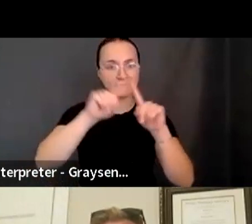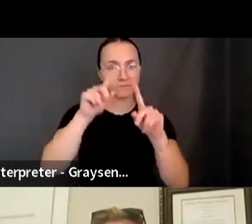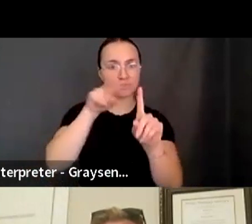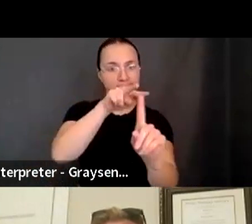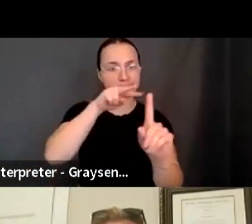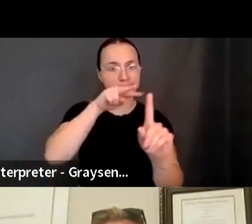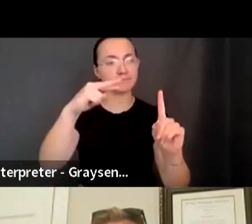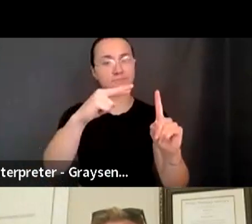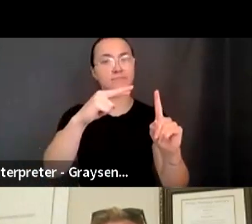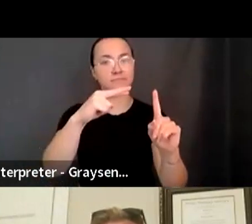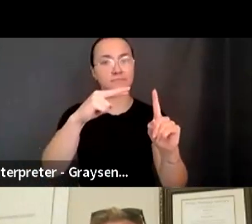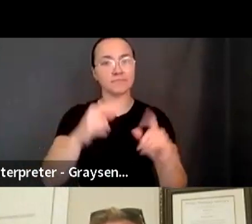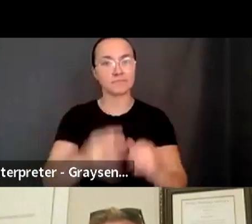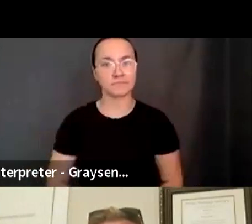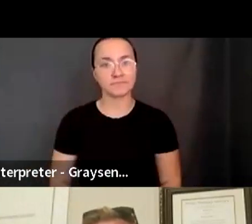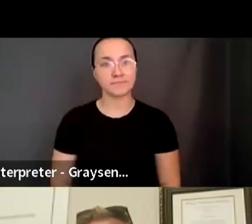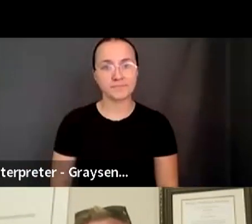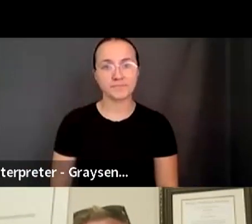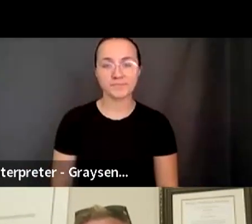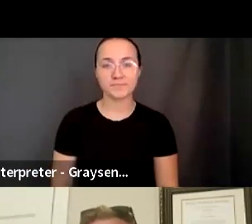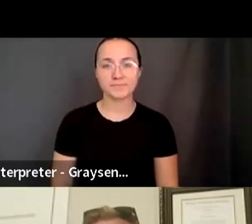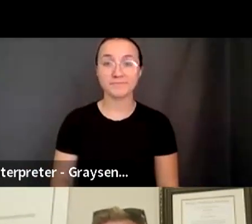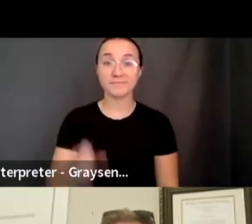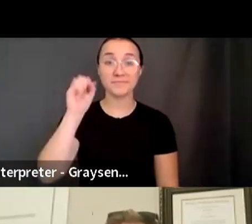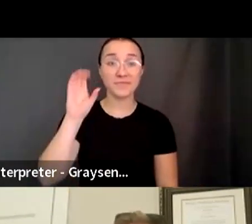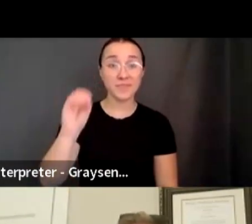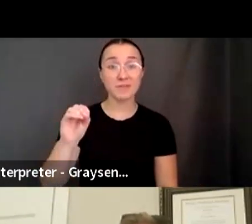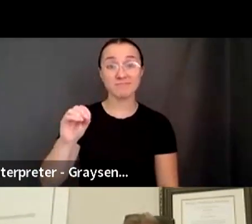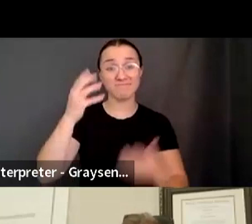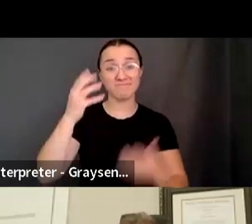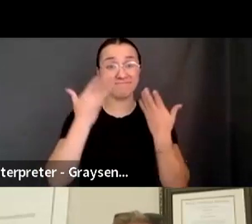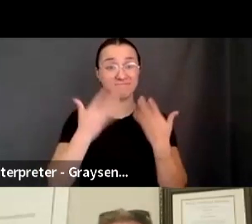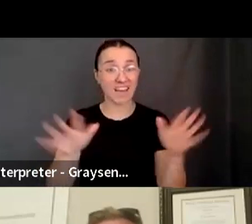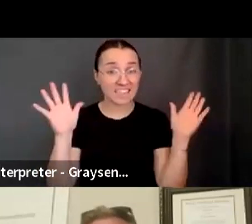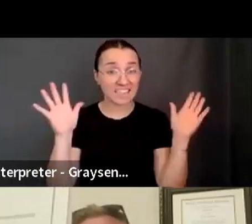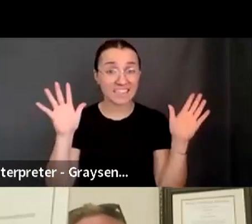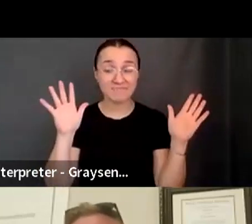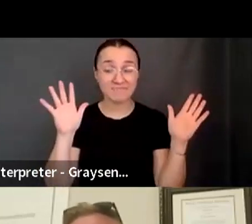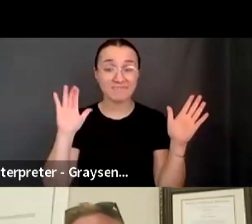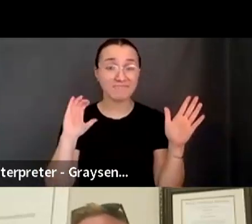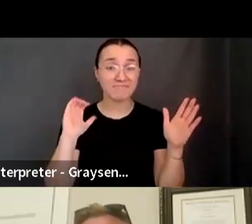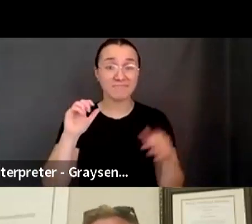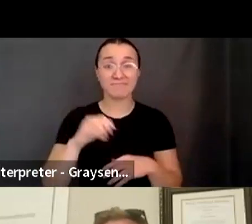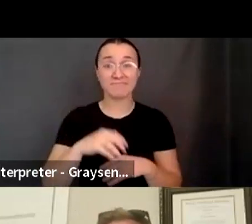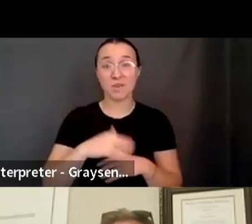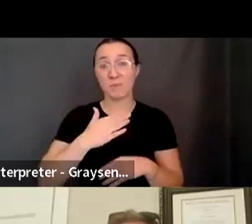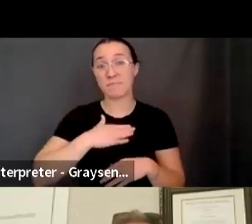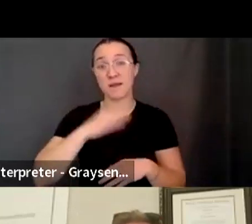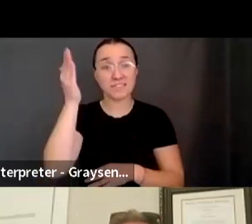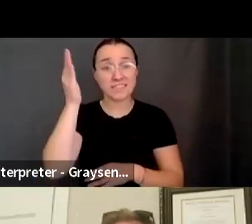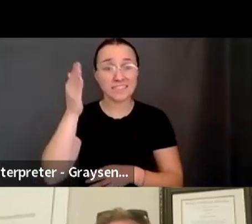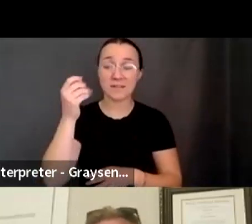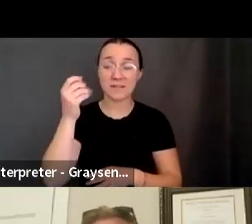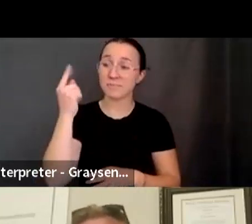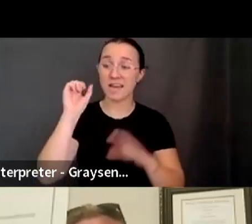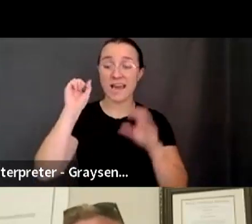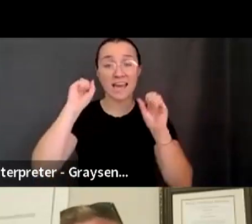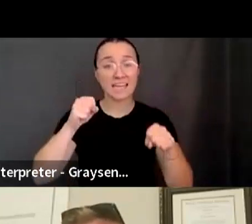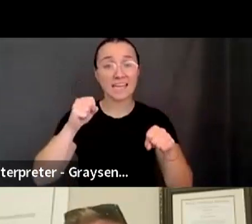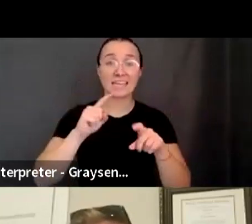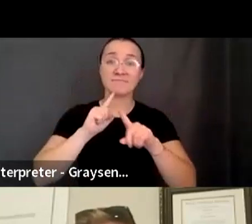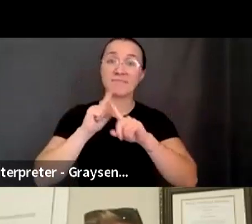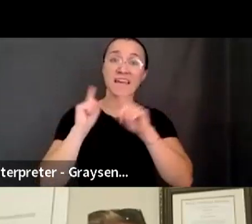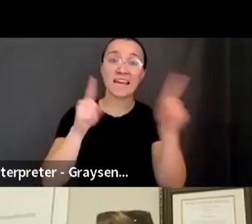seriously. So that's all I have to say, but I'm more than happy to answer any questions or